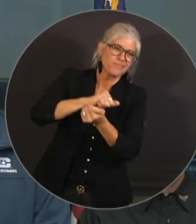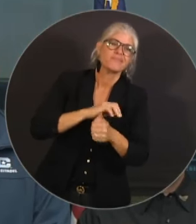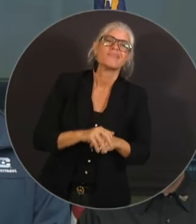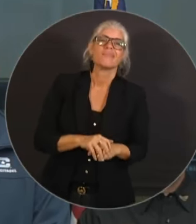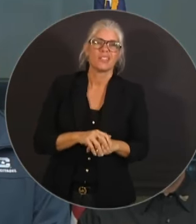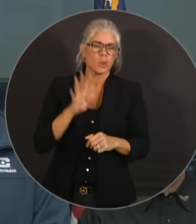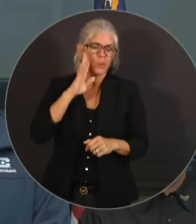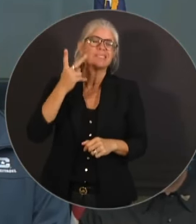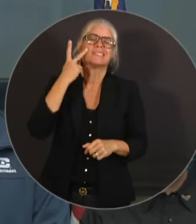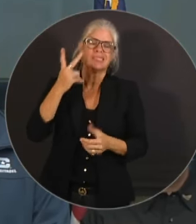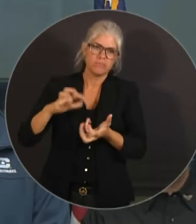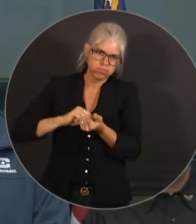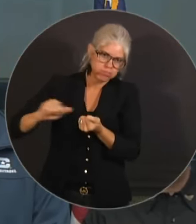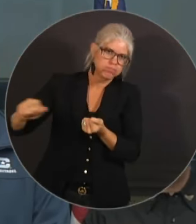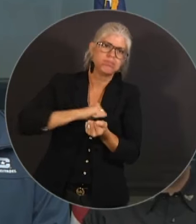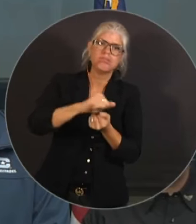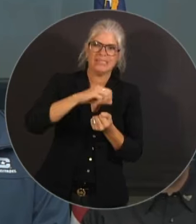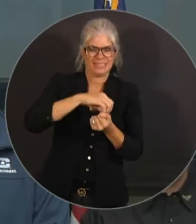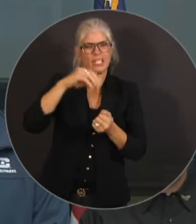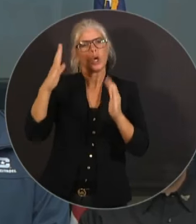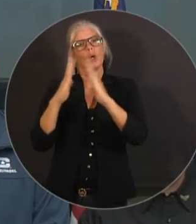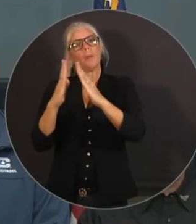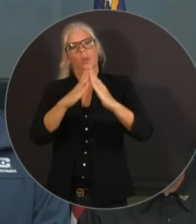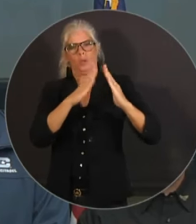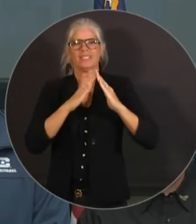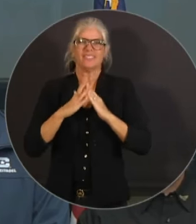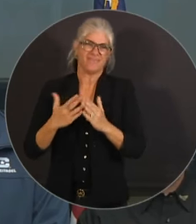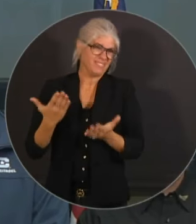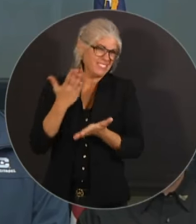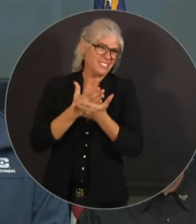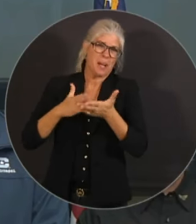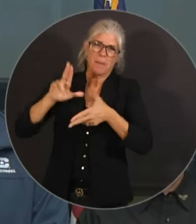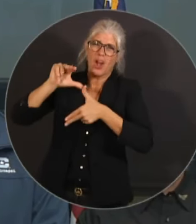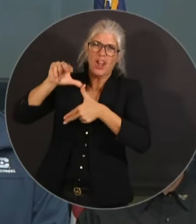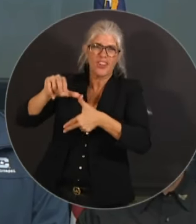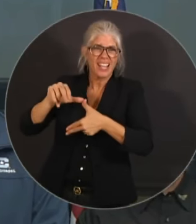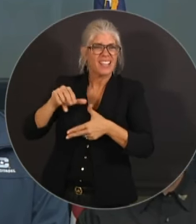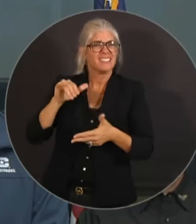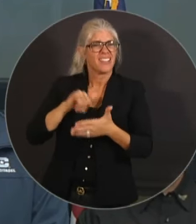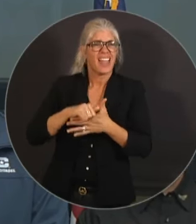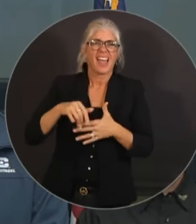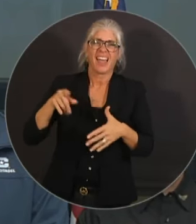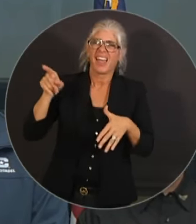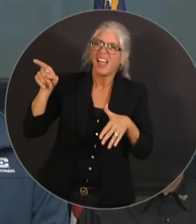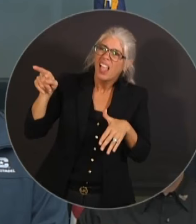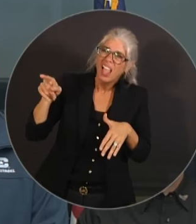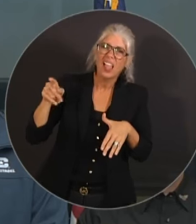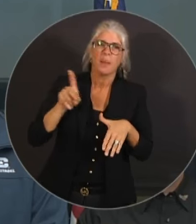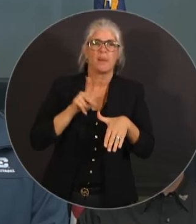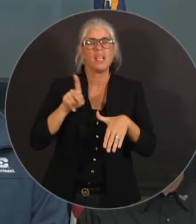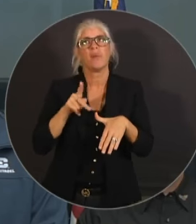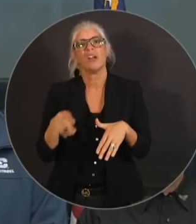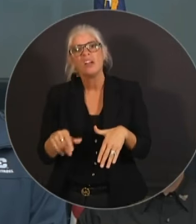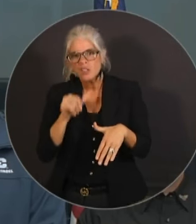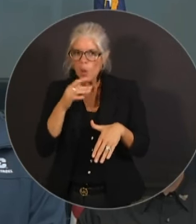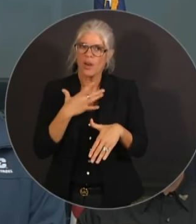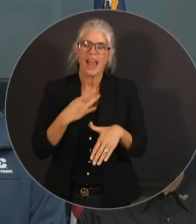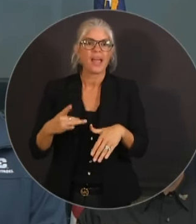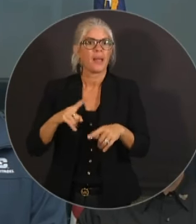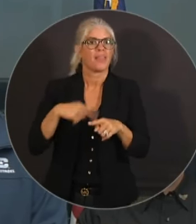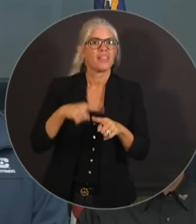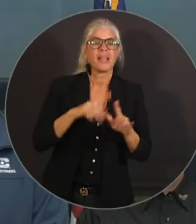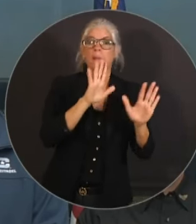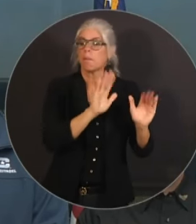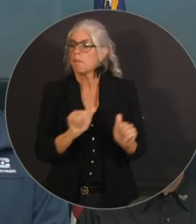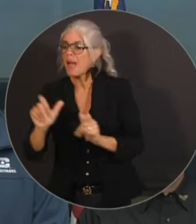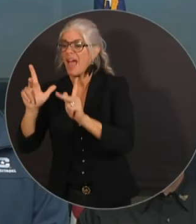community. There are some hurricanes we deal with that it stinks to have to deal with it. You kind of pick up and you move forward. Then there's other storms like